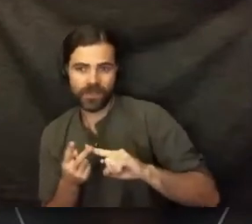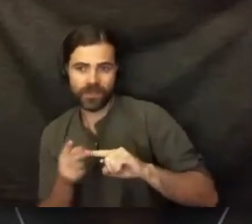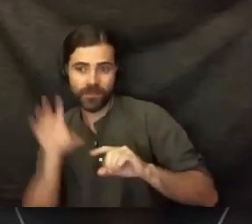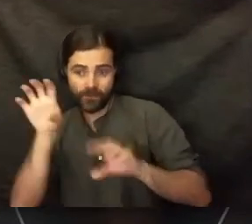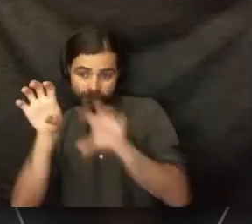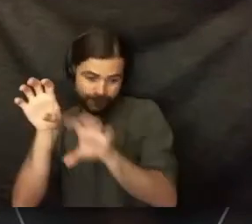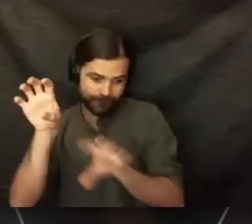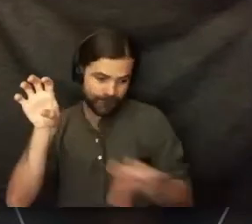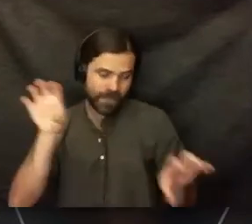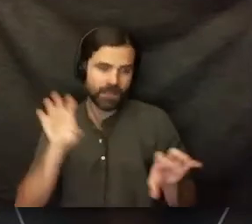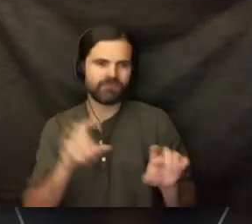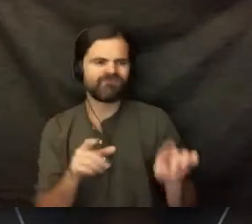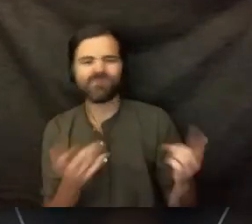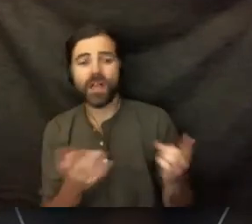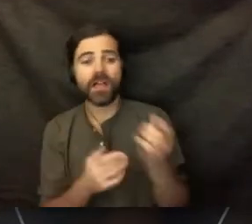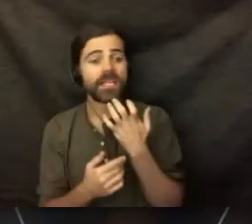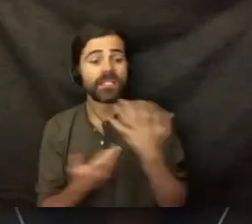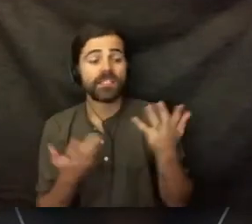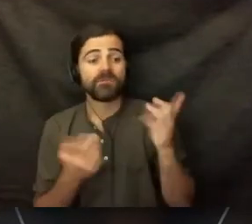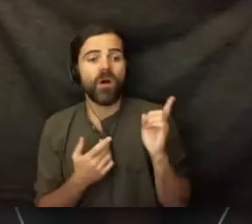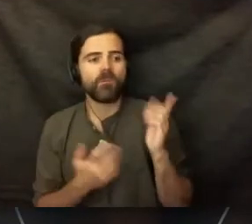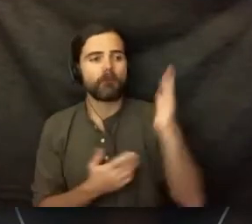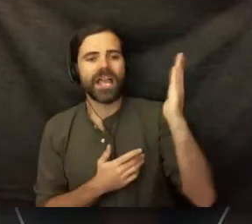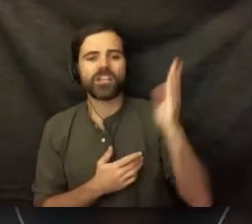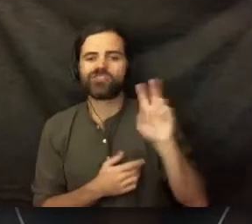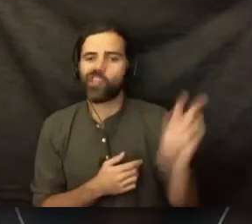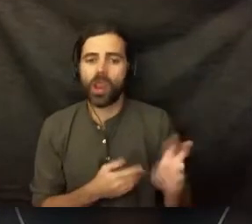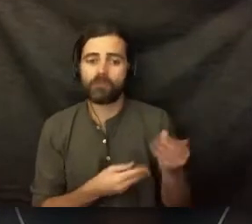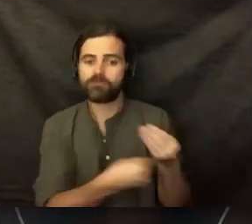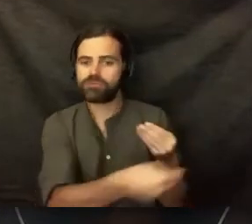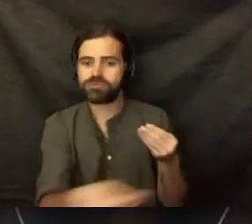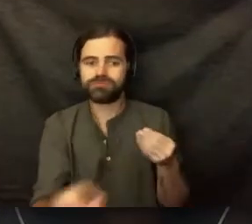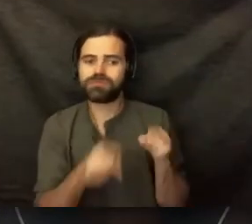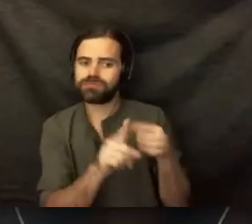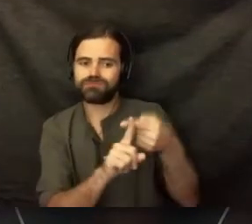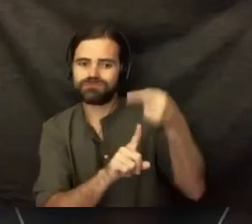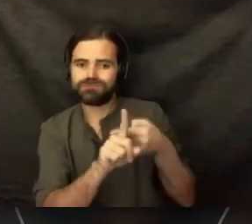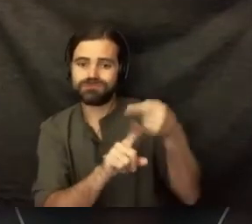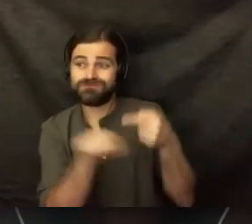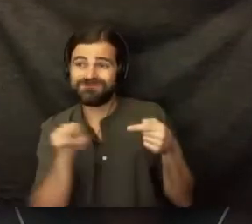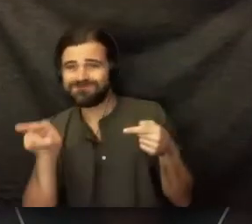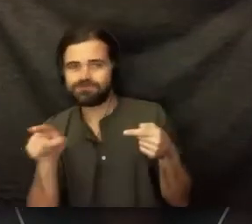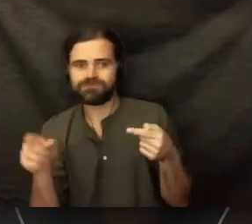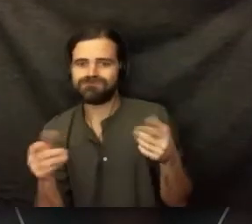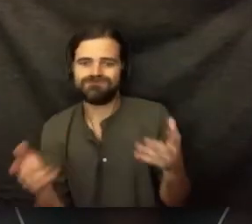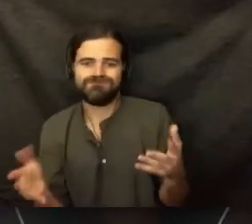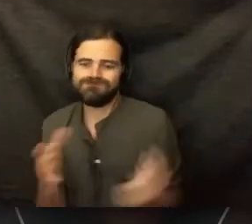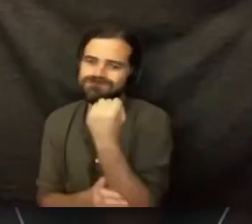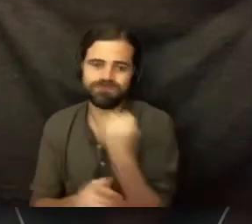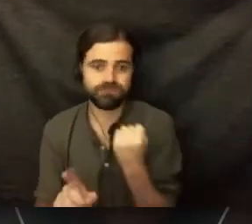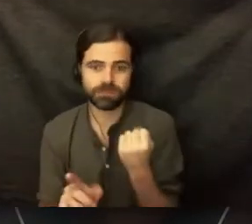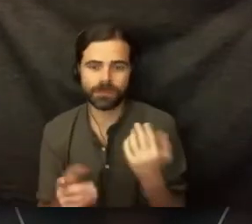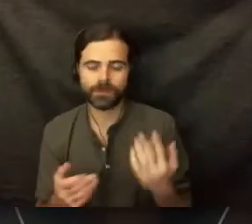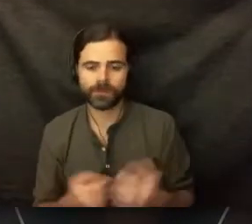it won't work on that level. So at this time, we've seen massive proliferation of funds and